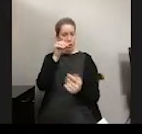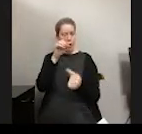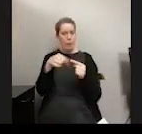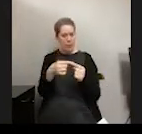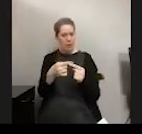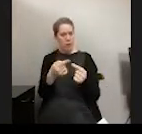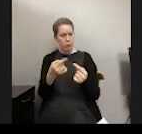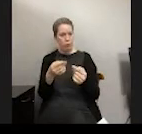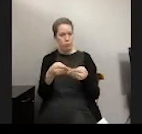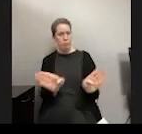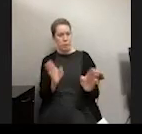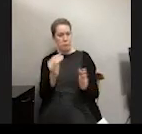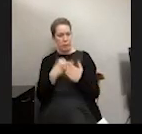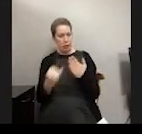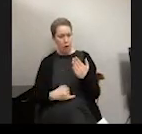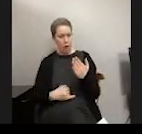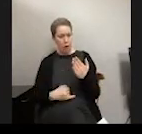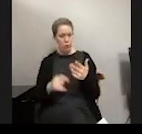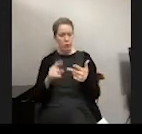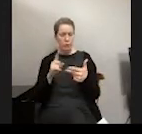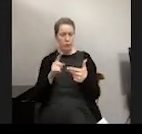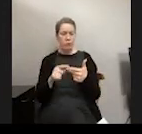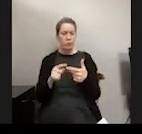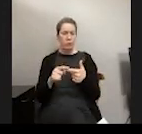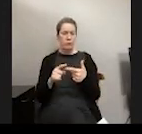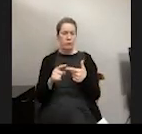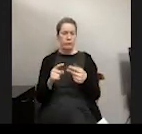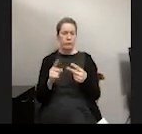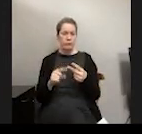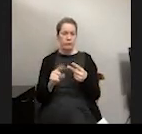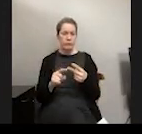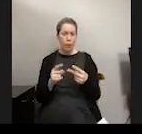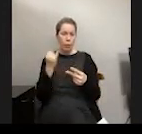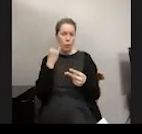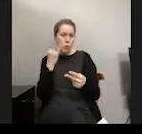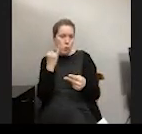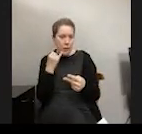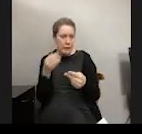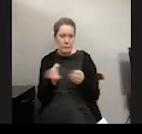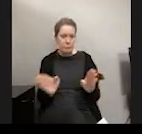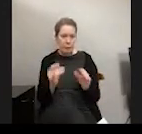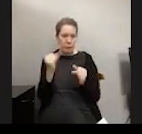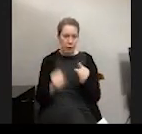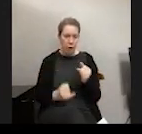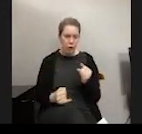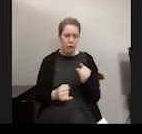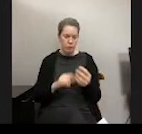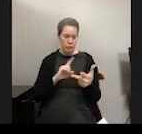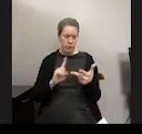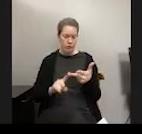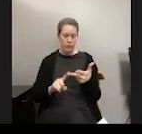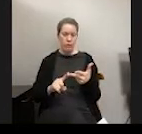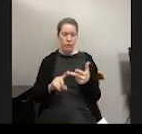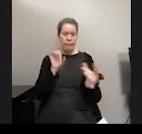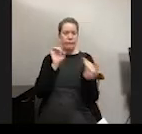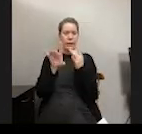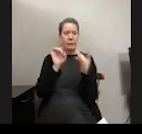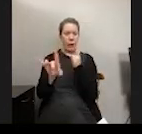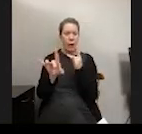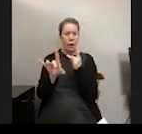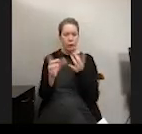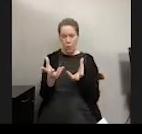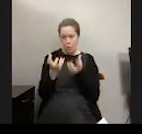and maybe actually learn about how they can see themselves reflected in public art. And thirdly, give feedback. What do they want to see in public art?